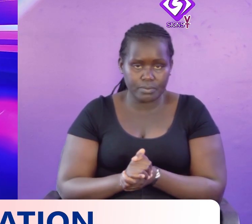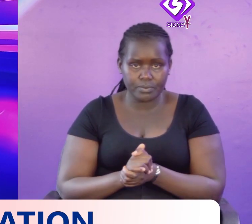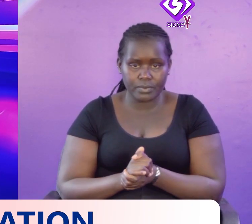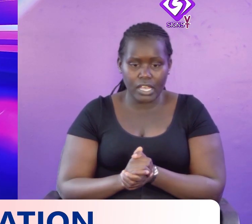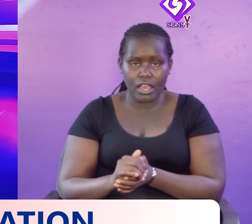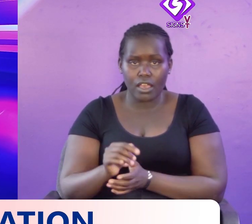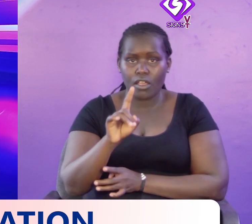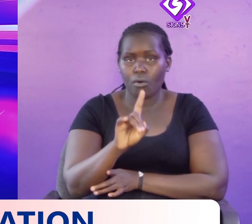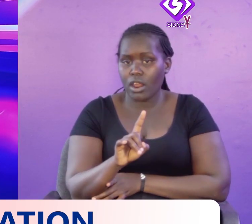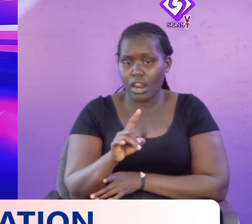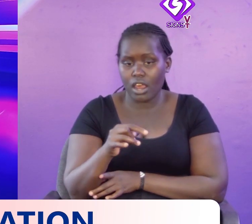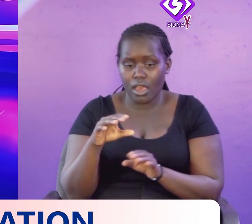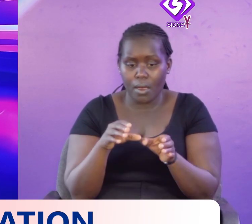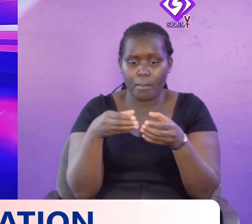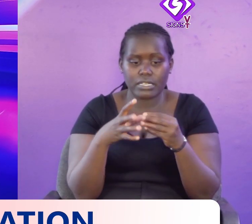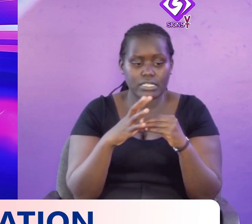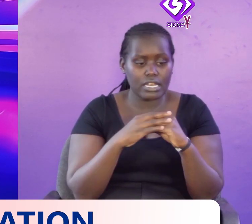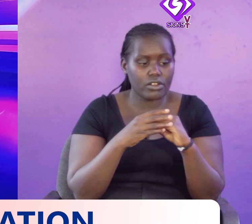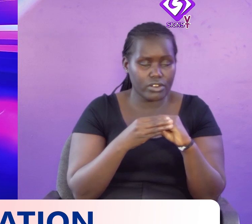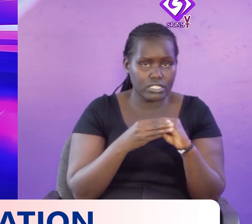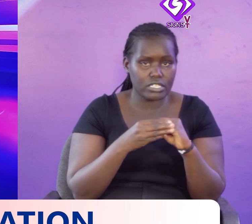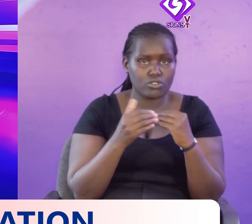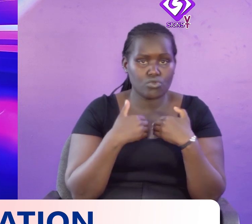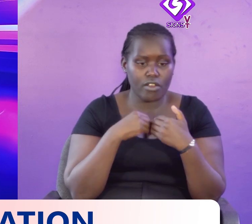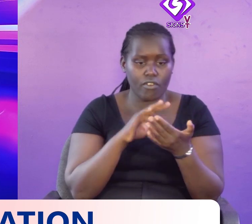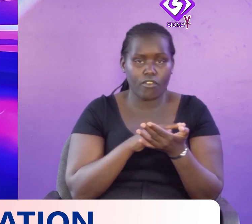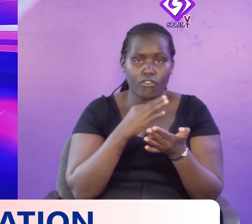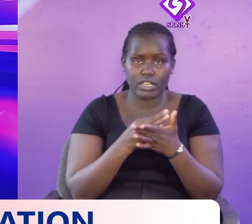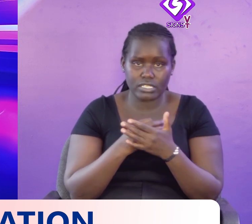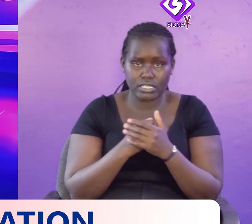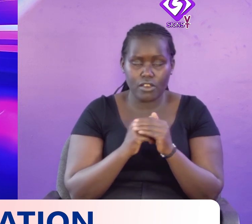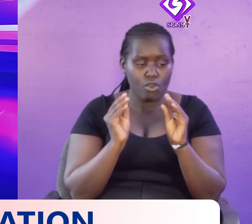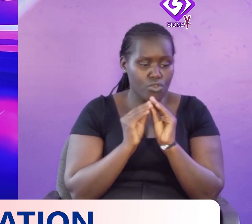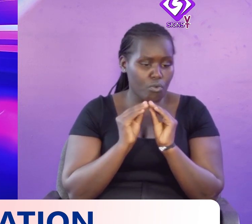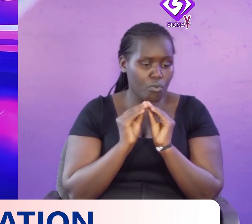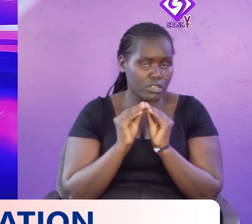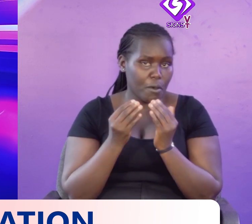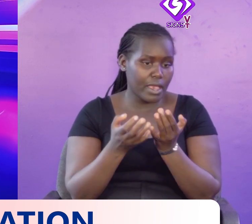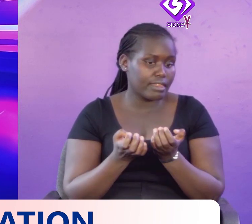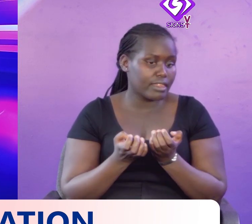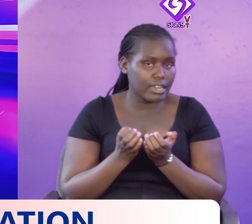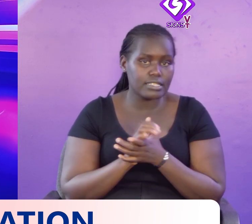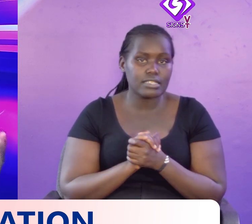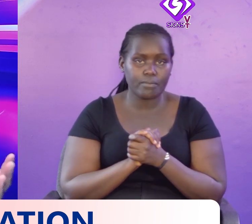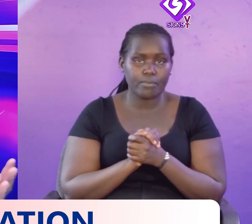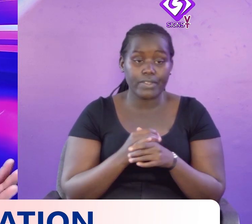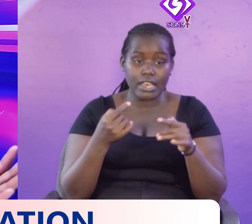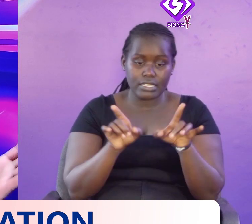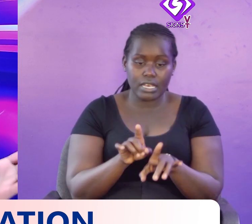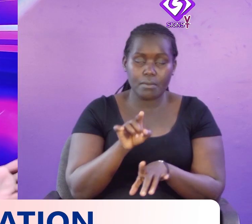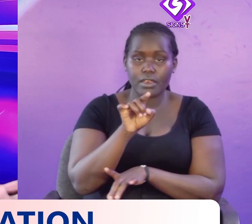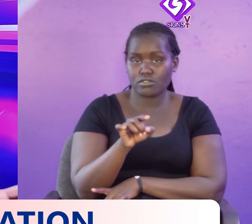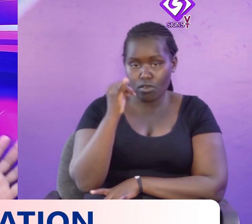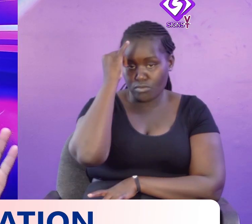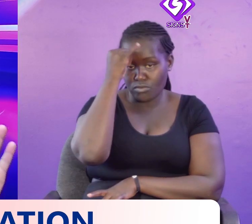one, parties are created so that you can find funds, so long as you meet the requirements. Hata wewe, Mr. Jonah, you